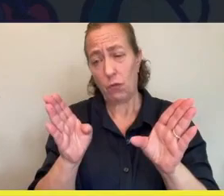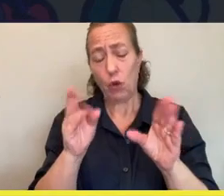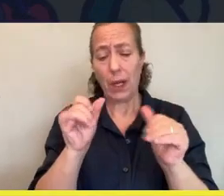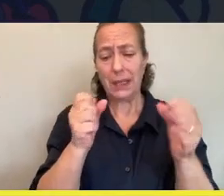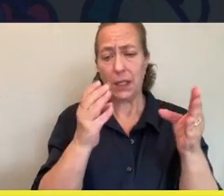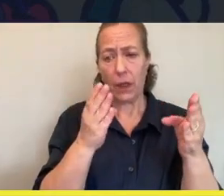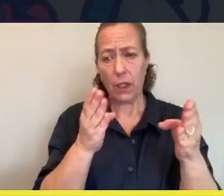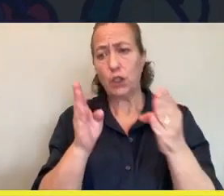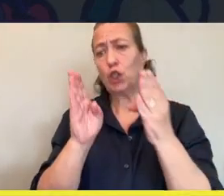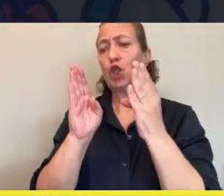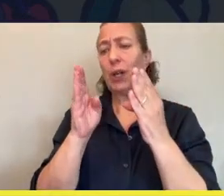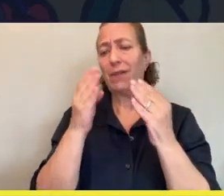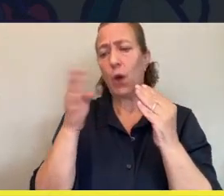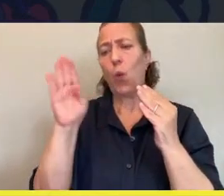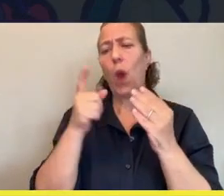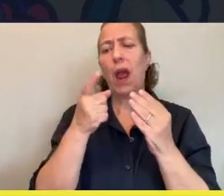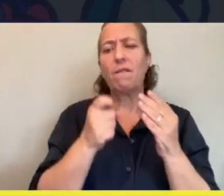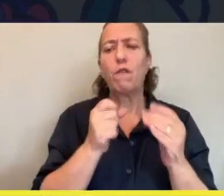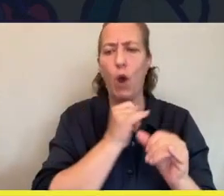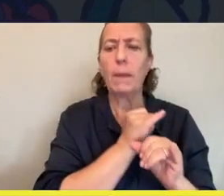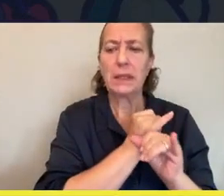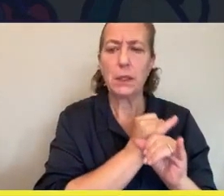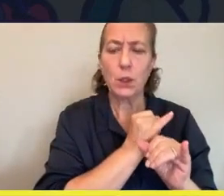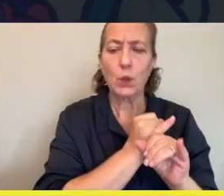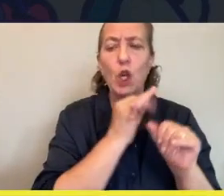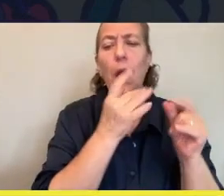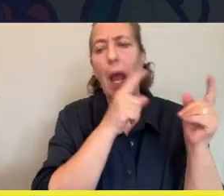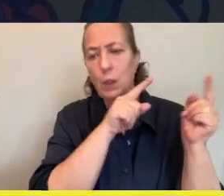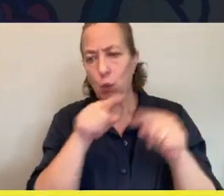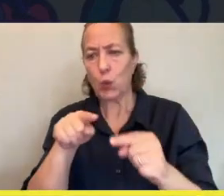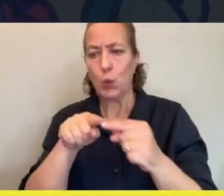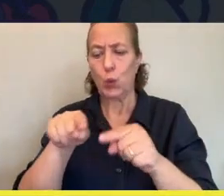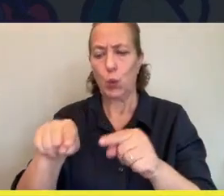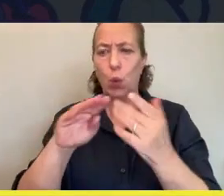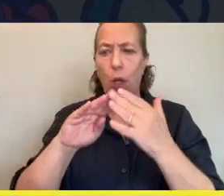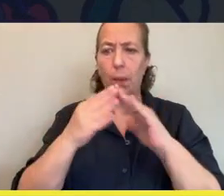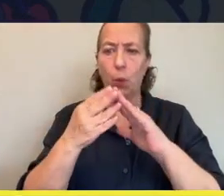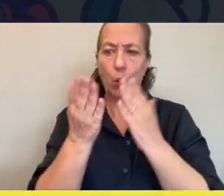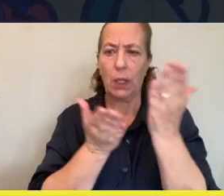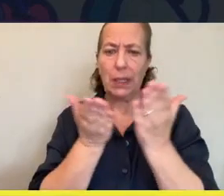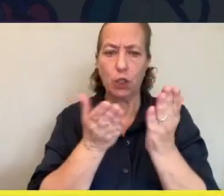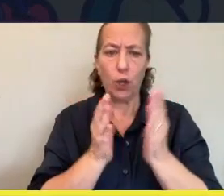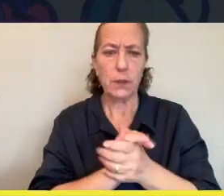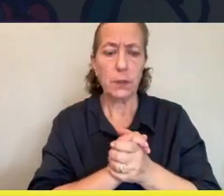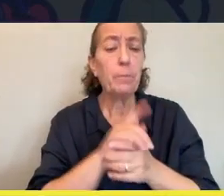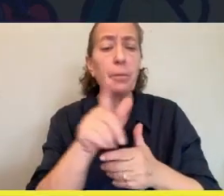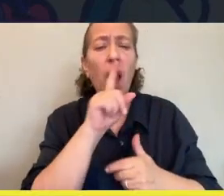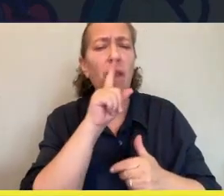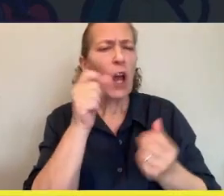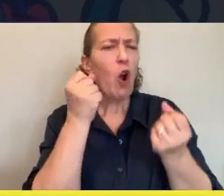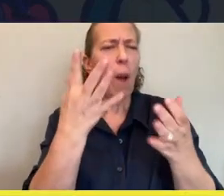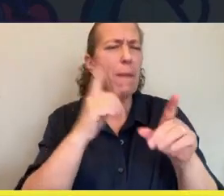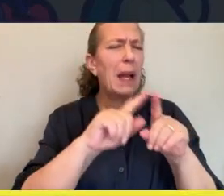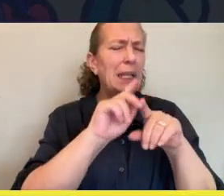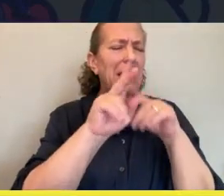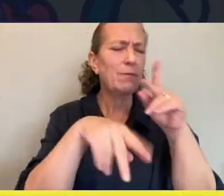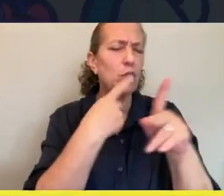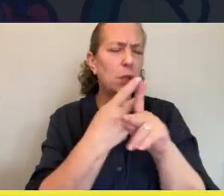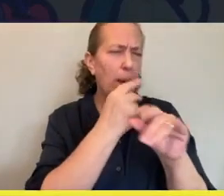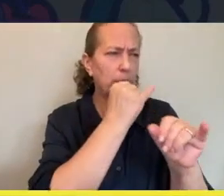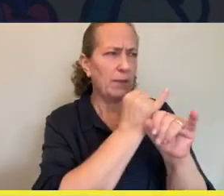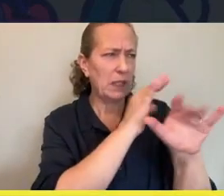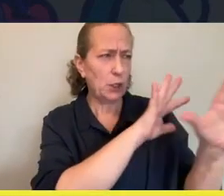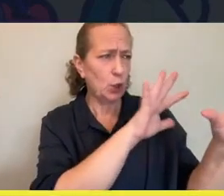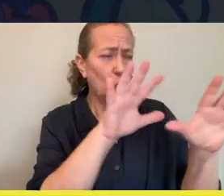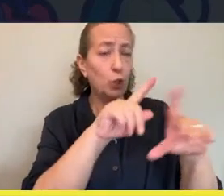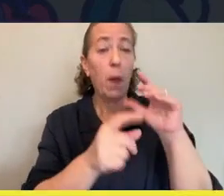from institutions and towards community services. And while there are many different kinds of institutional settings, the most common